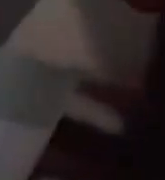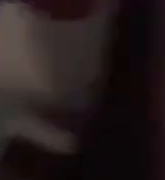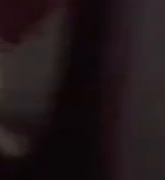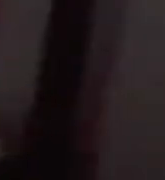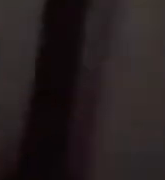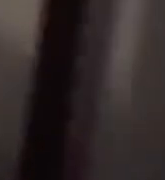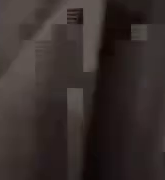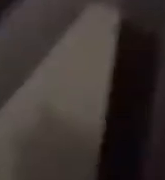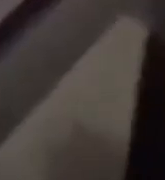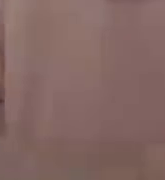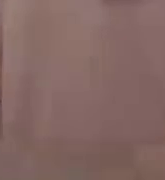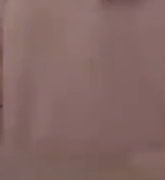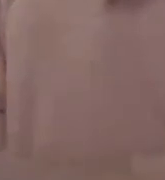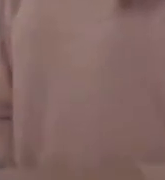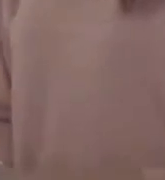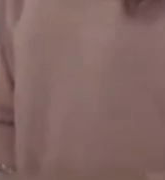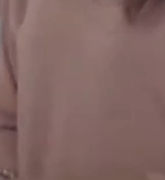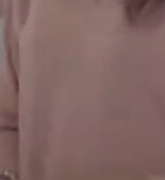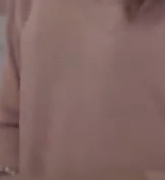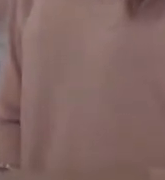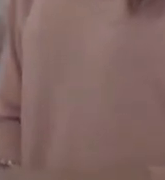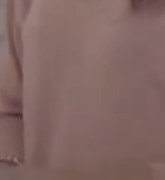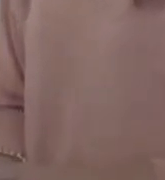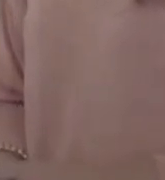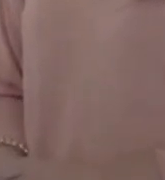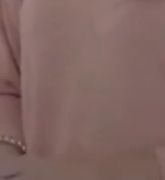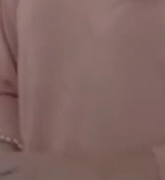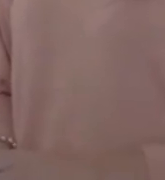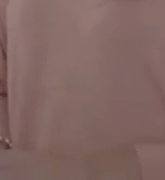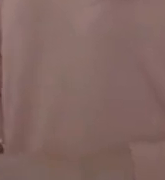How to participate?